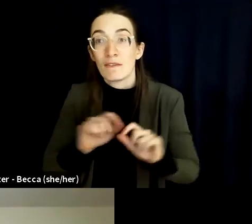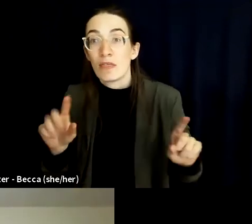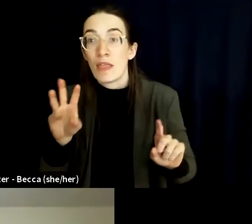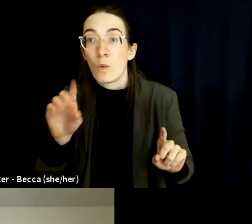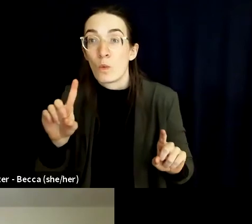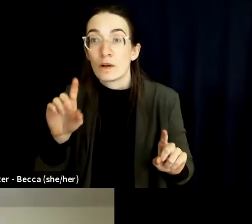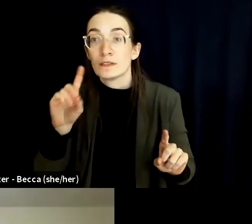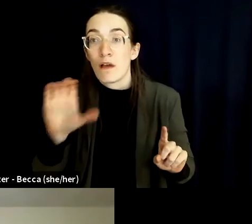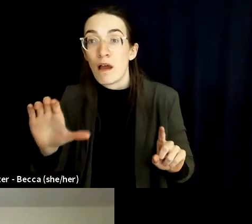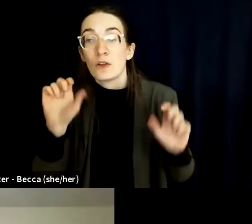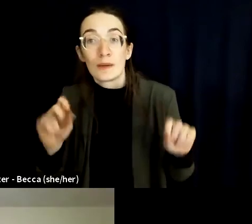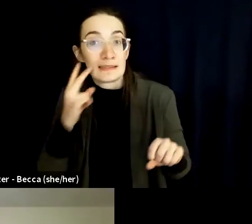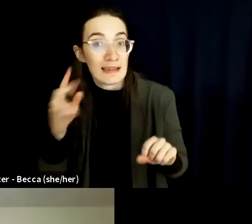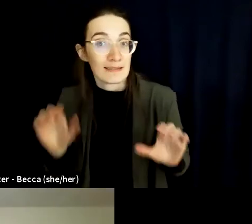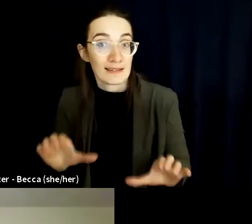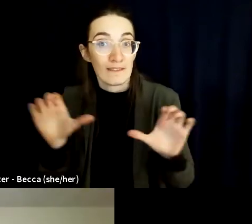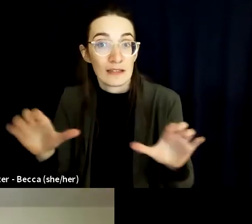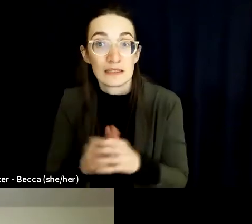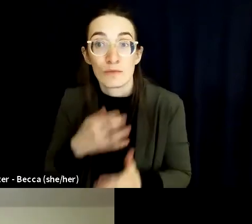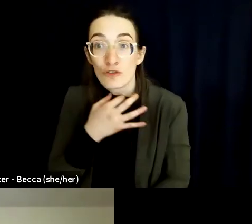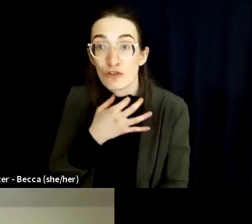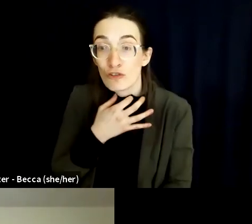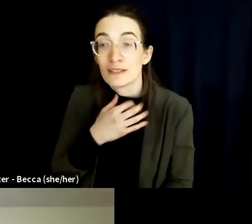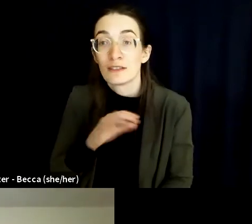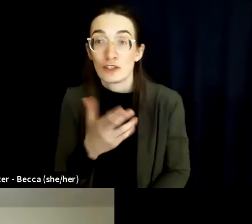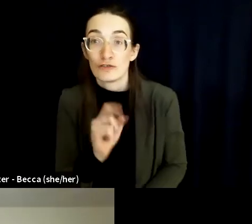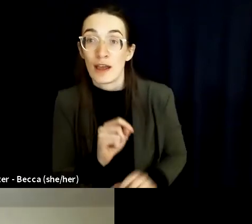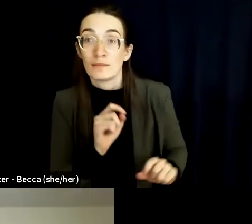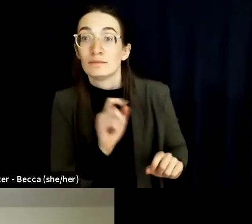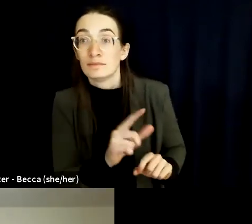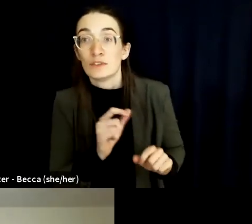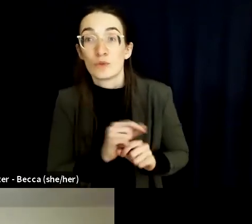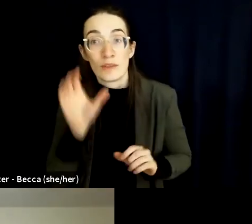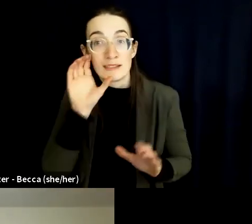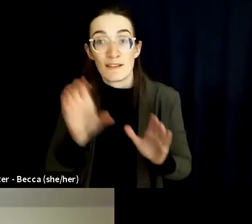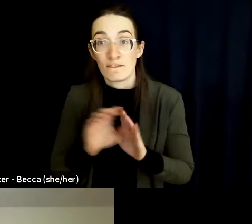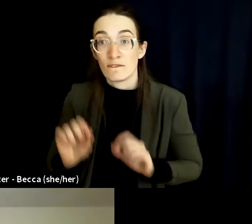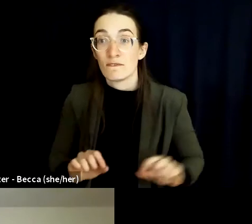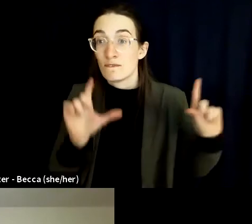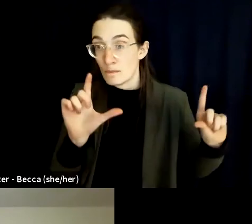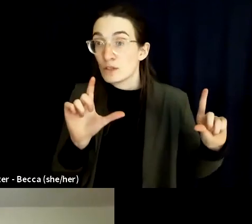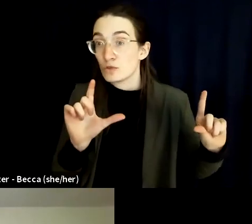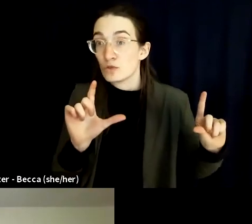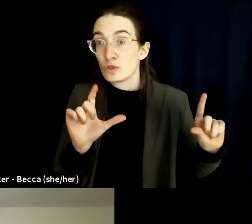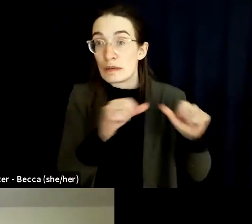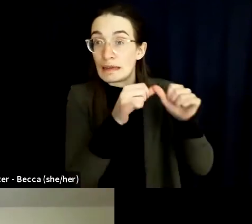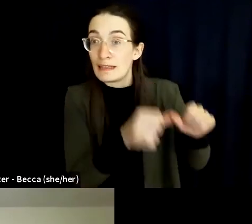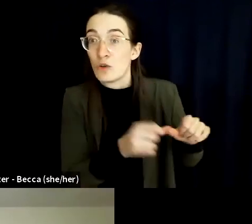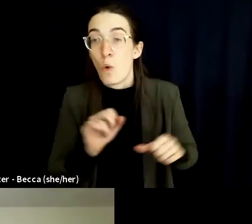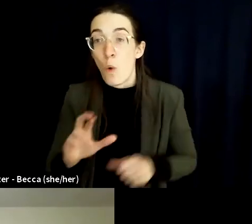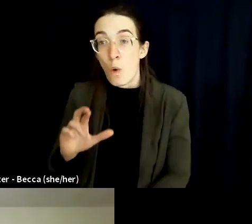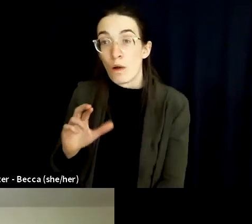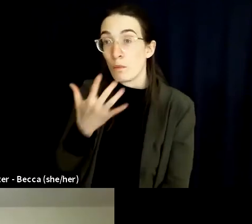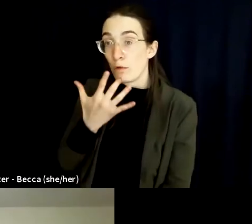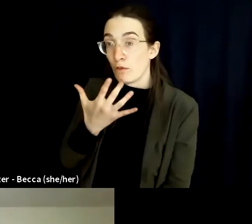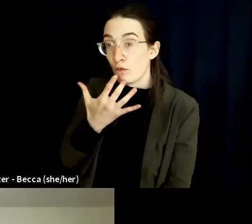as well. Would it be more helpful, you can write in the chat, for this visual to be up, or would you prefer to